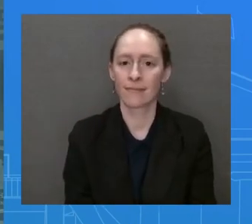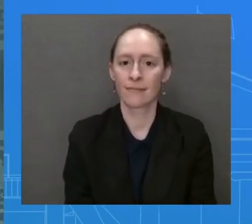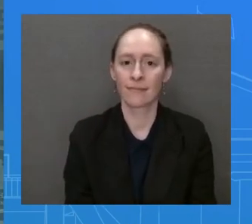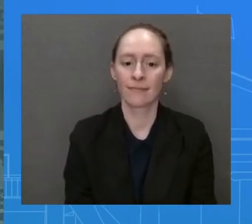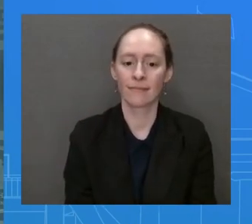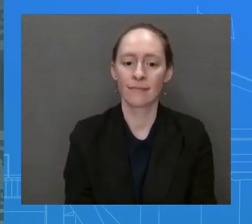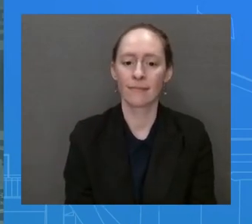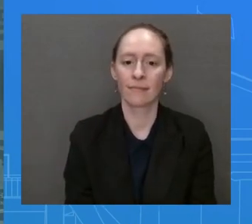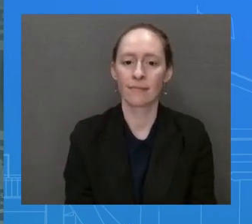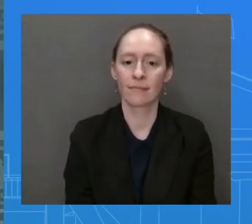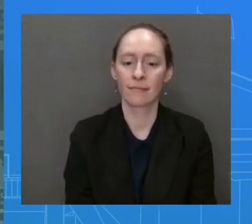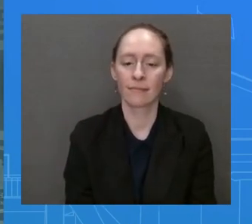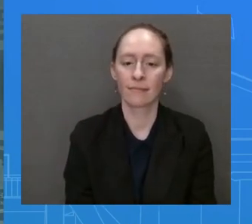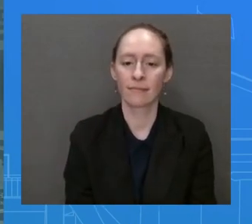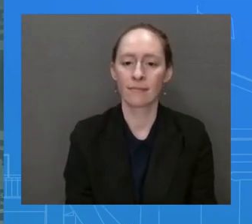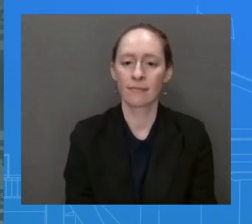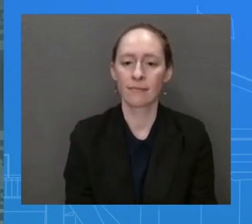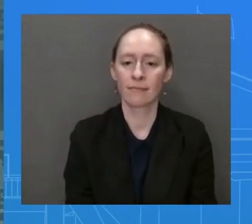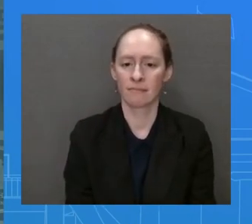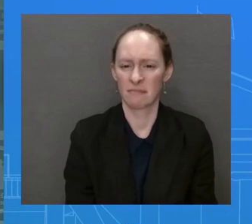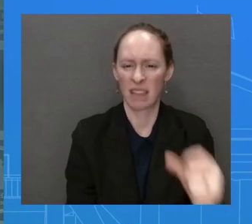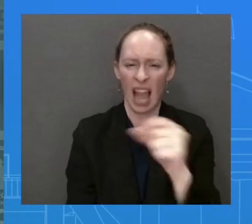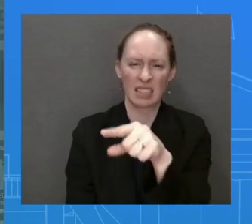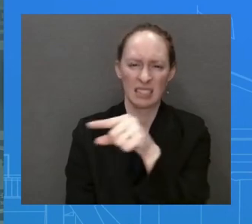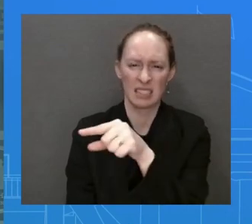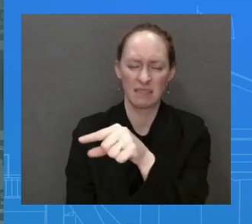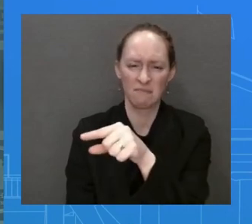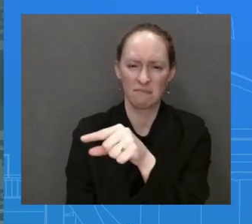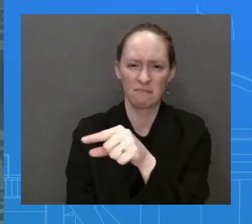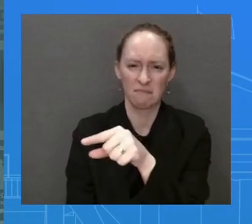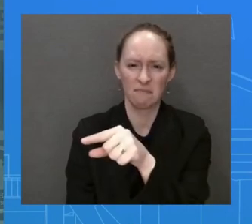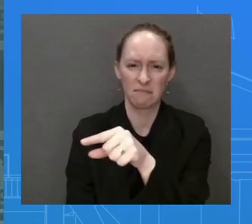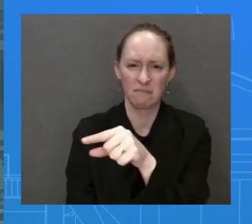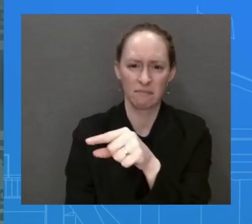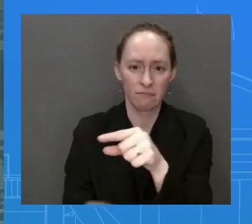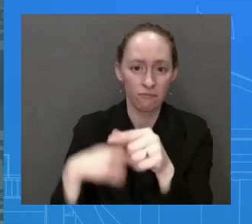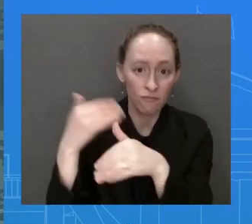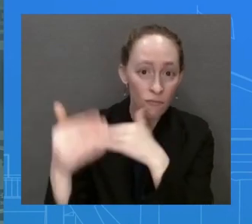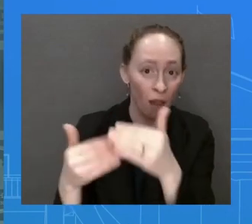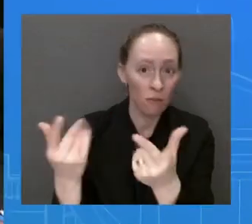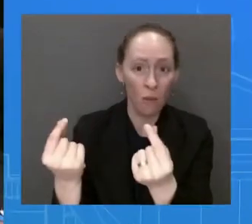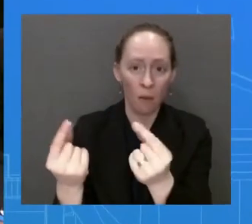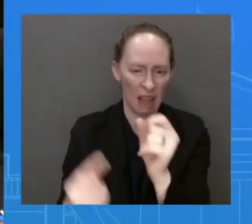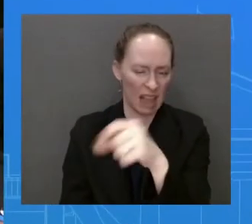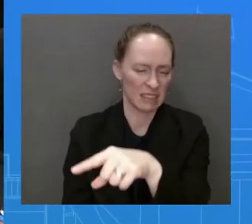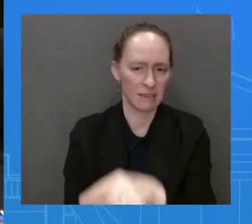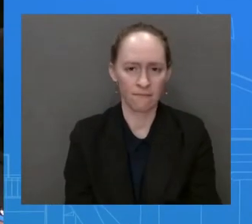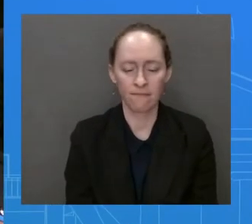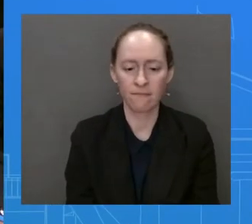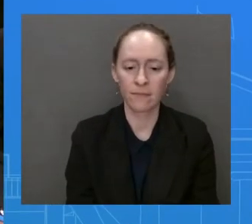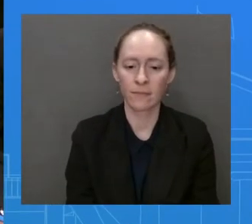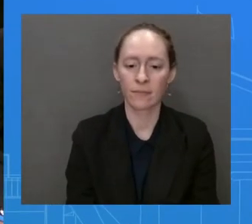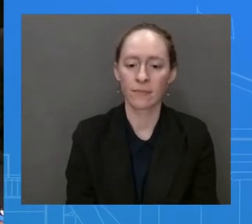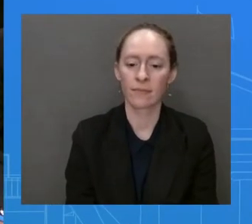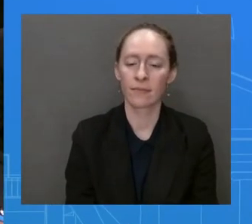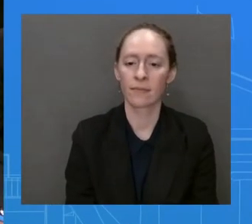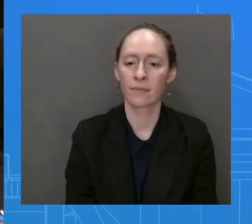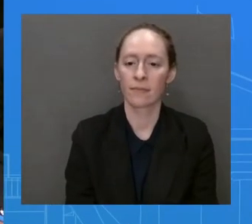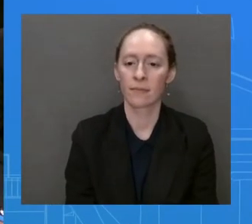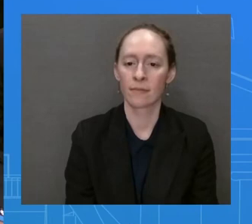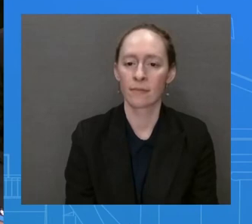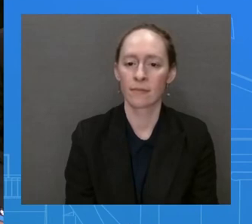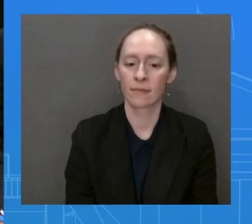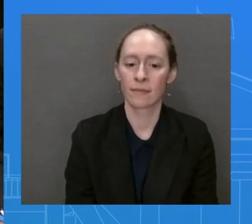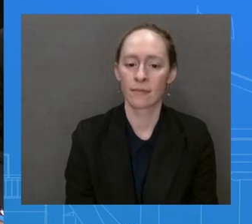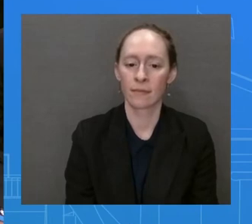them on the specific process, so that they will certainly guide you in the right way. Thank you. But as far as you know, is it ever okay for classified